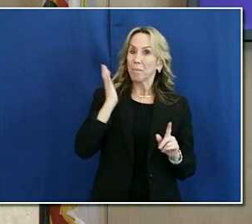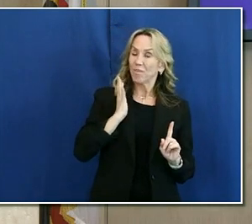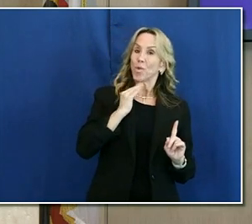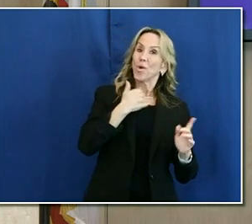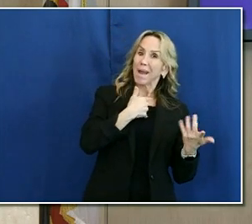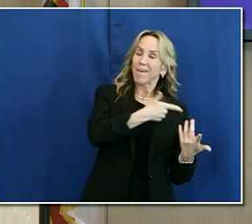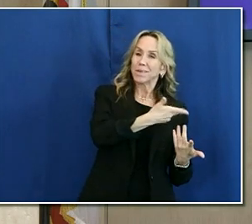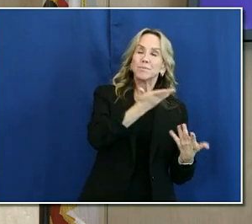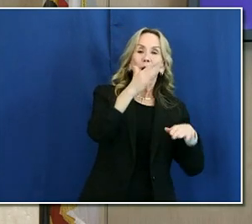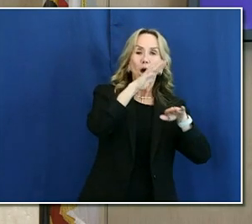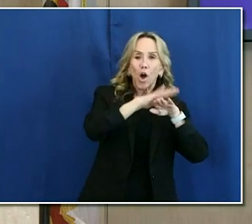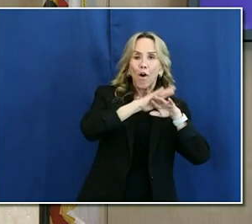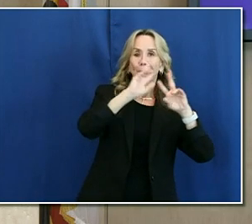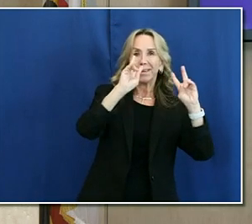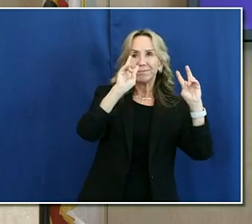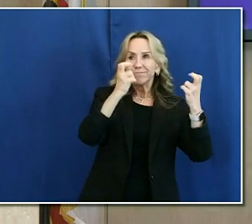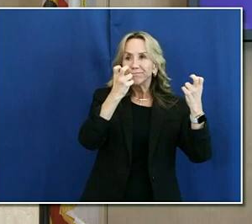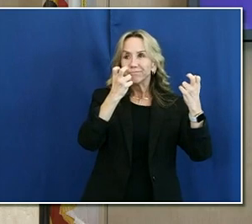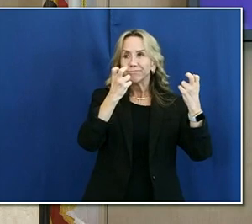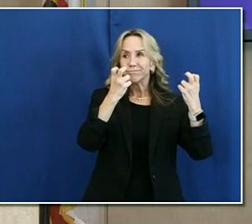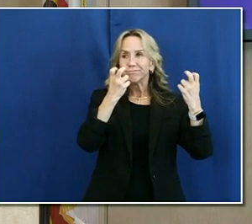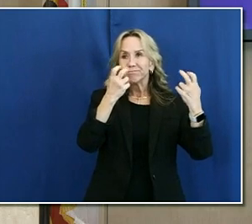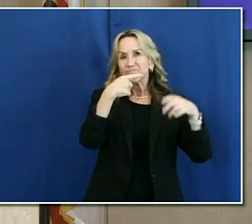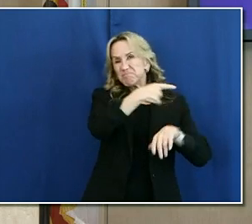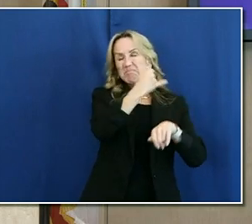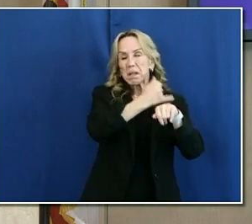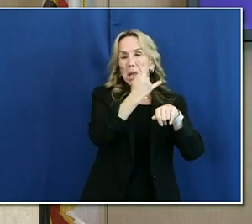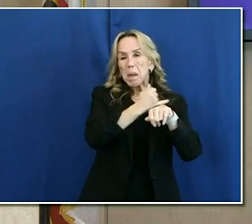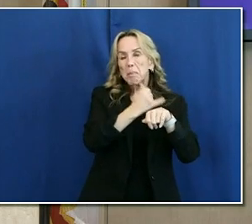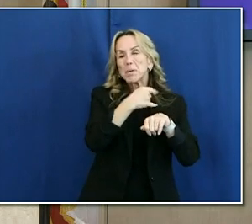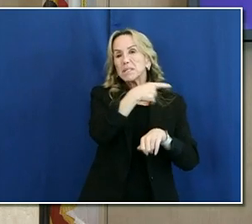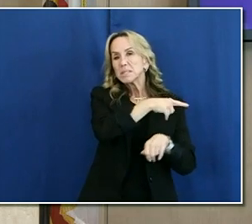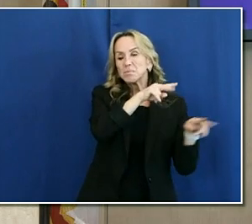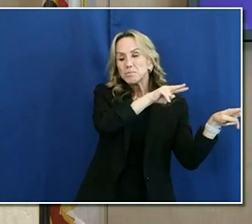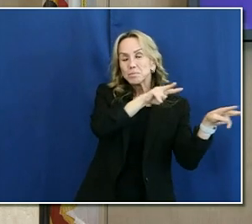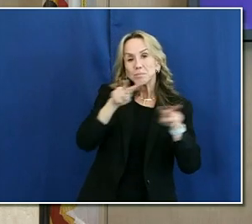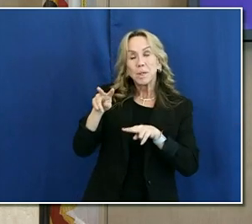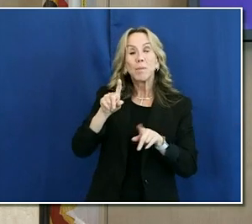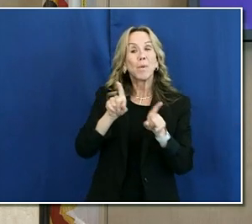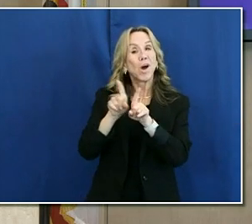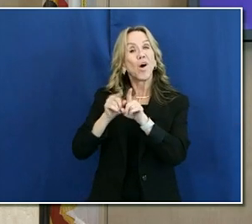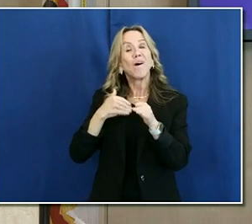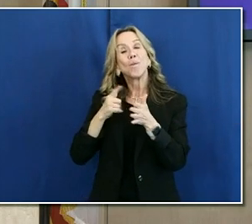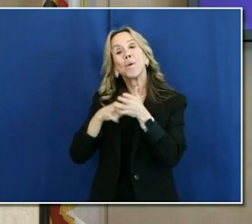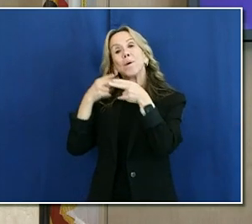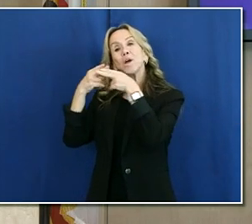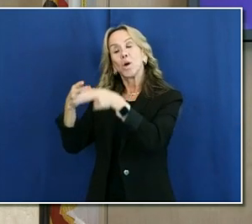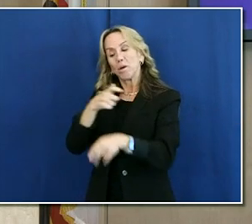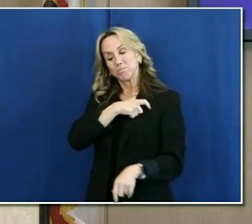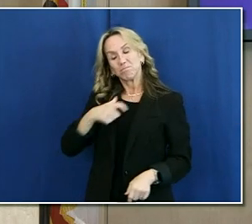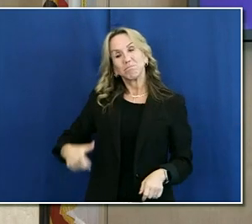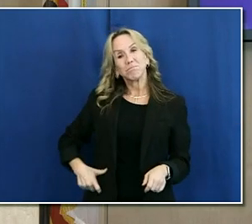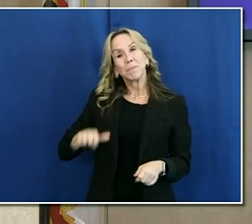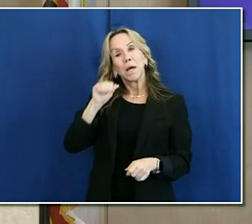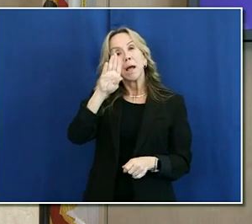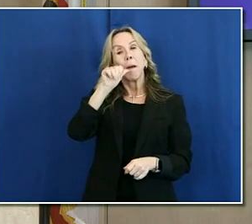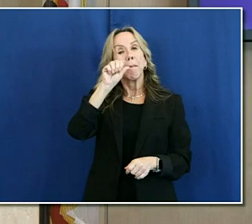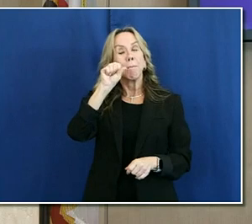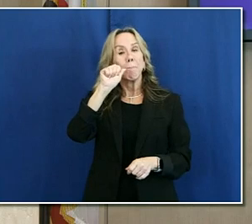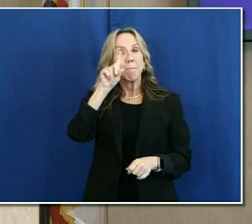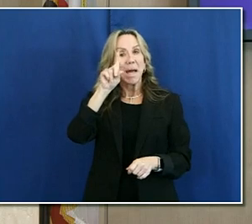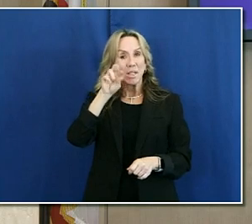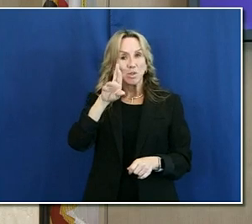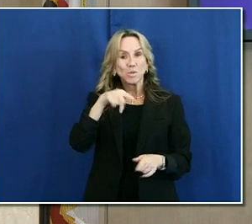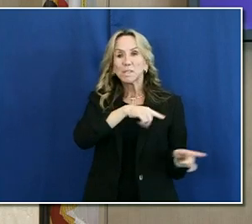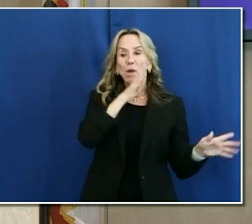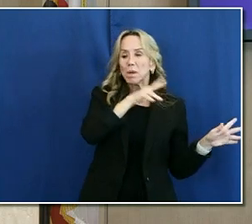as wellness ambassadors who've been reminding people about PPE, social distancing, and other campus policies around COVID and health and